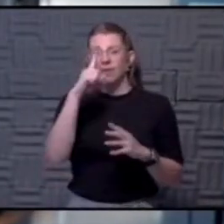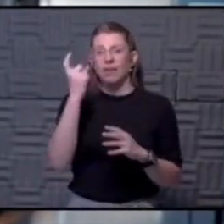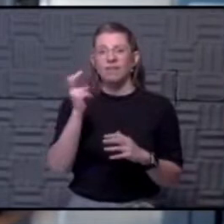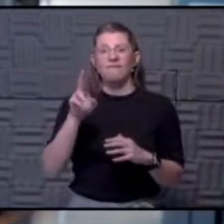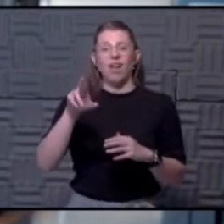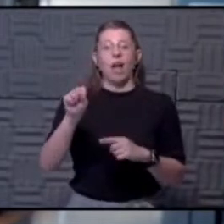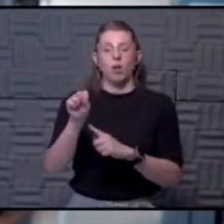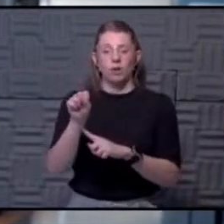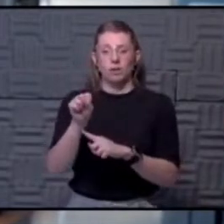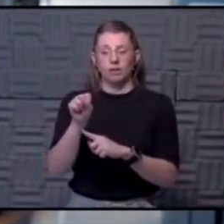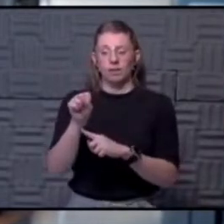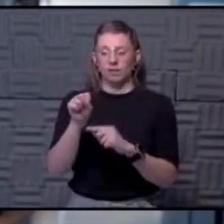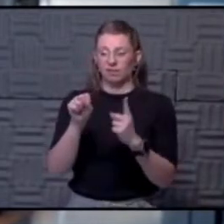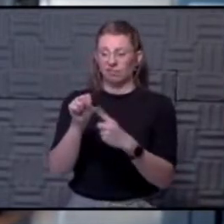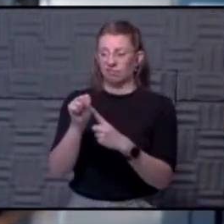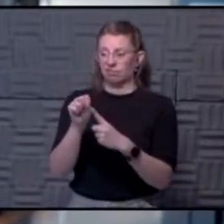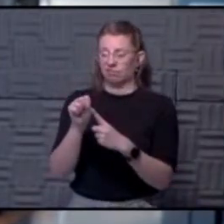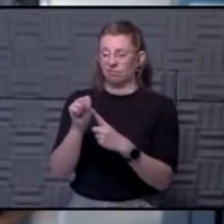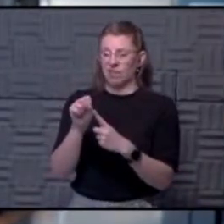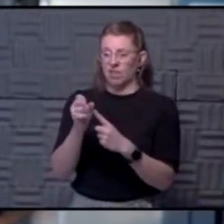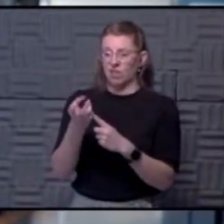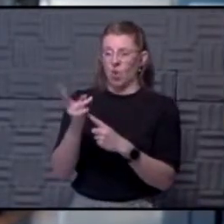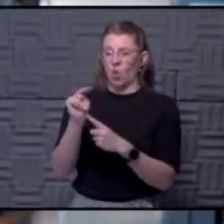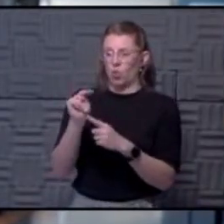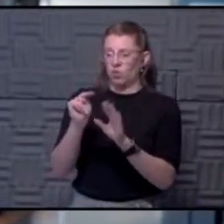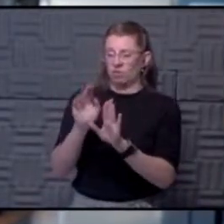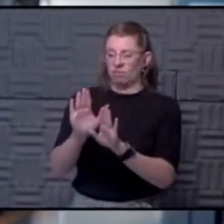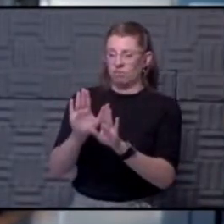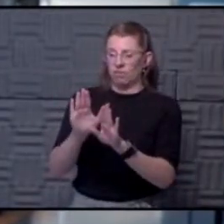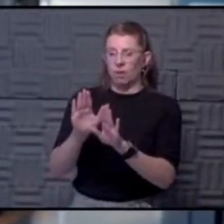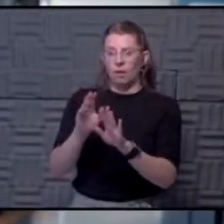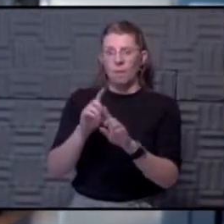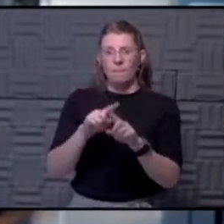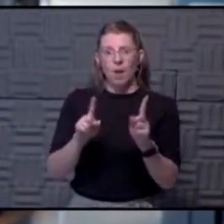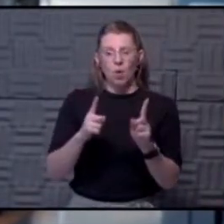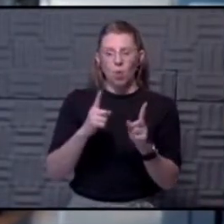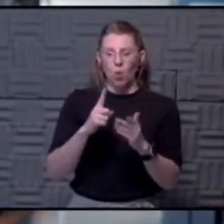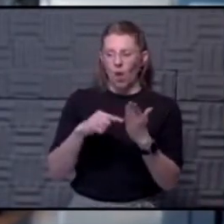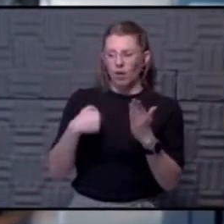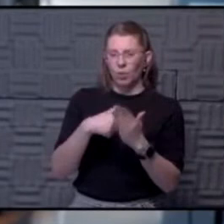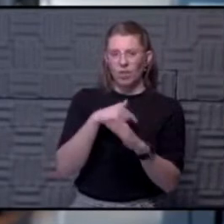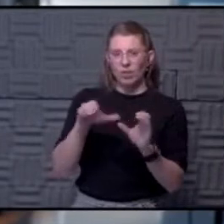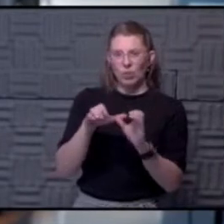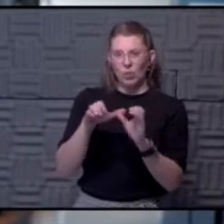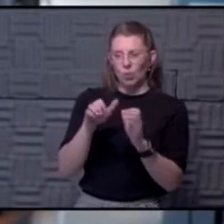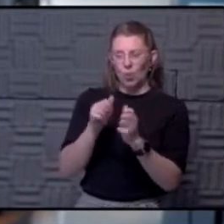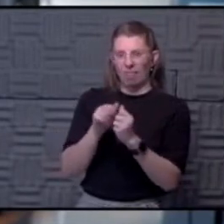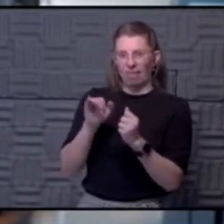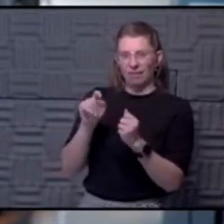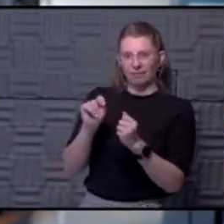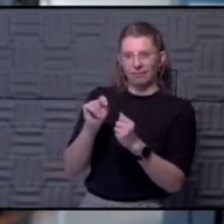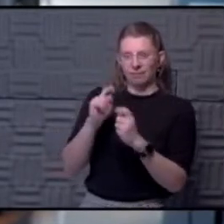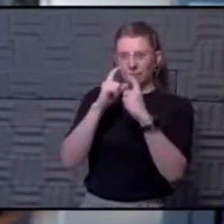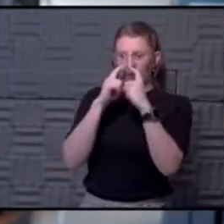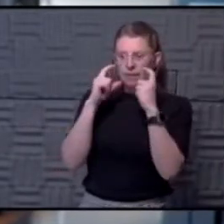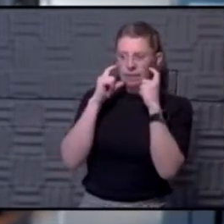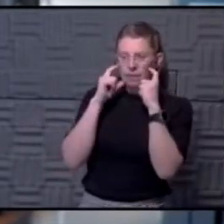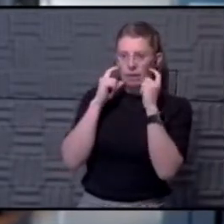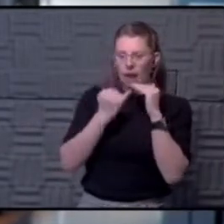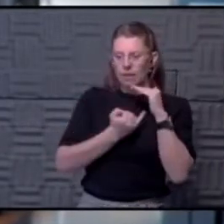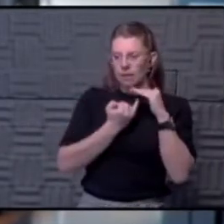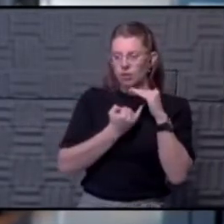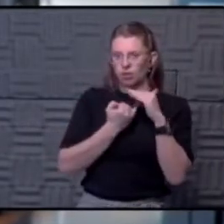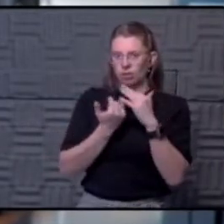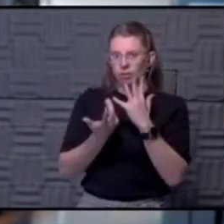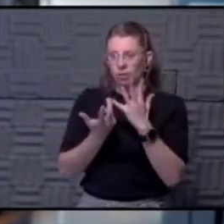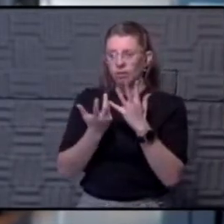doesn't act on its own, it acts also on what we do to it in terms of masking and isolation and those kind of things. So I think that